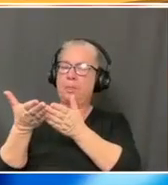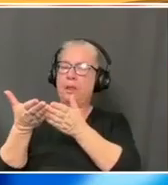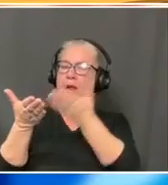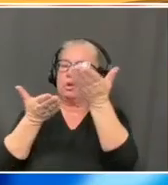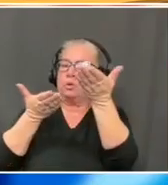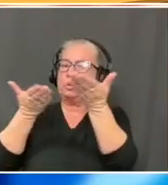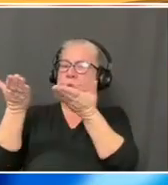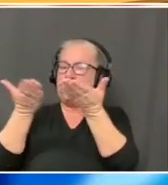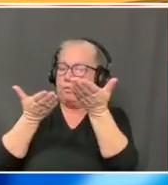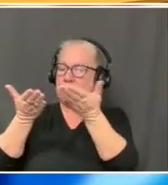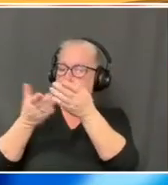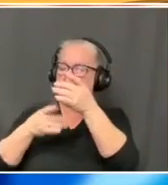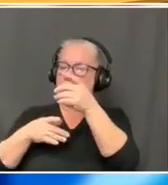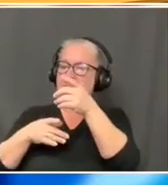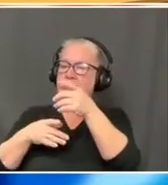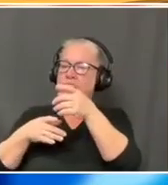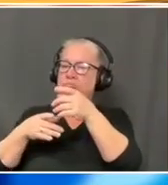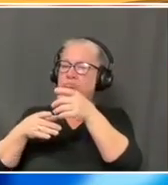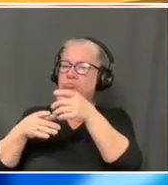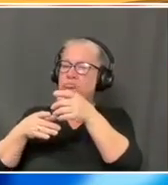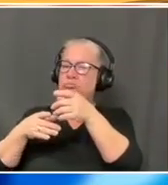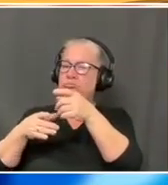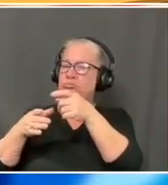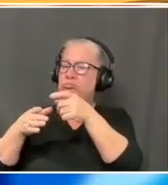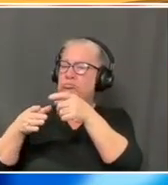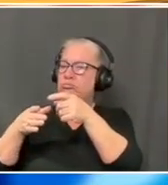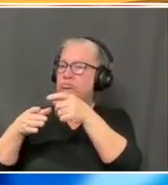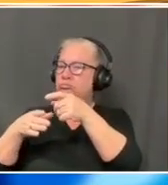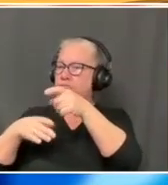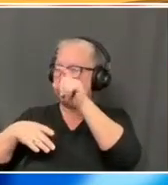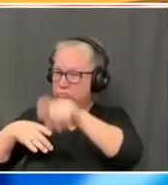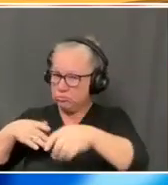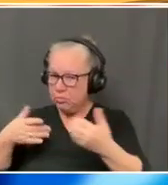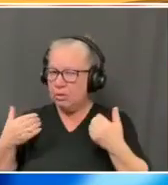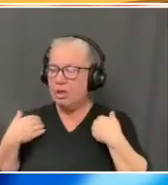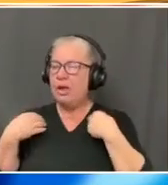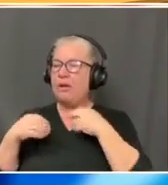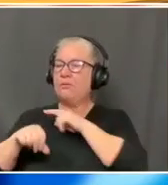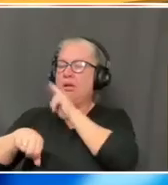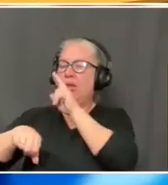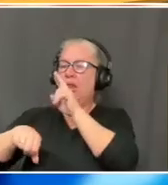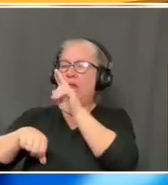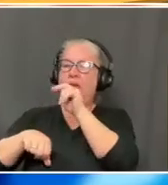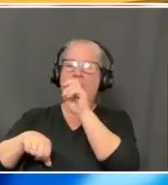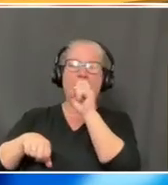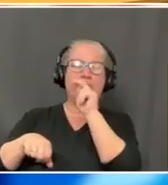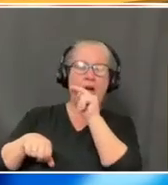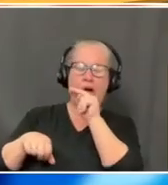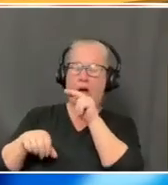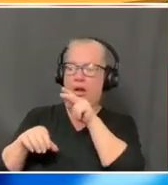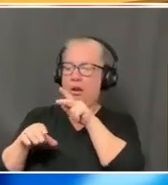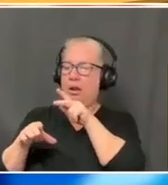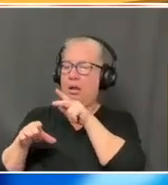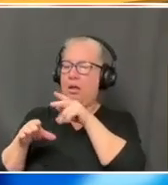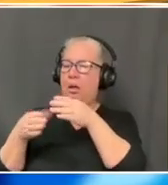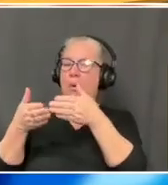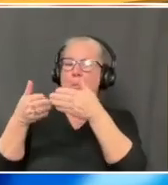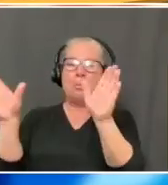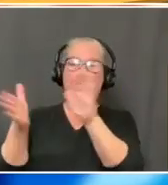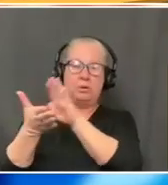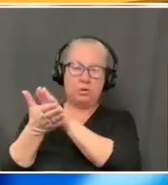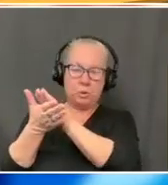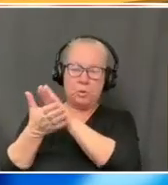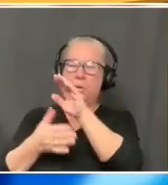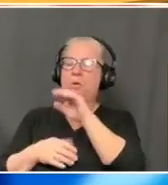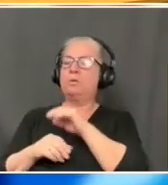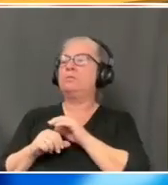be provided by non-public agencies or NPS, non-public schools. And so those expenditures, while